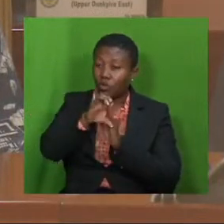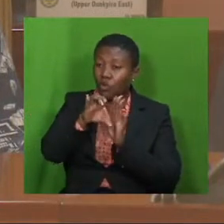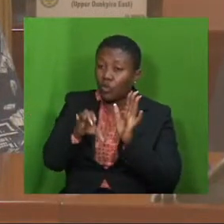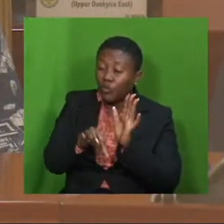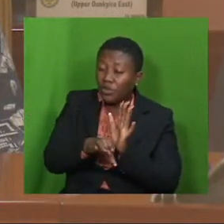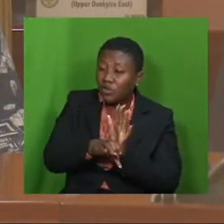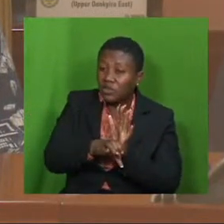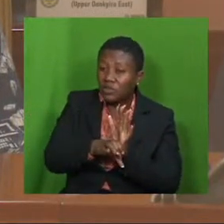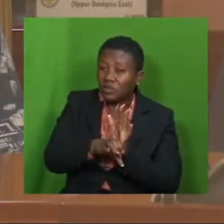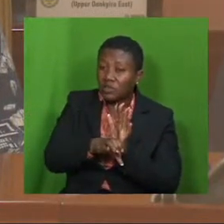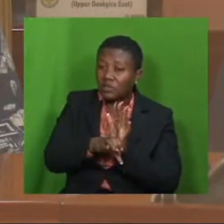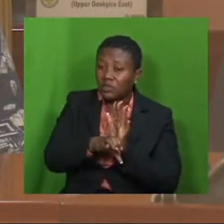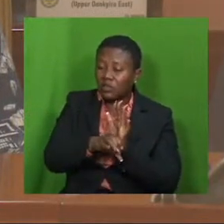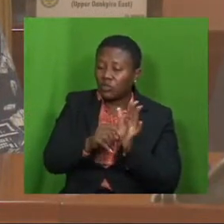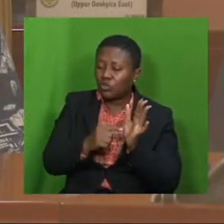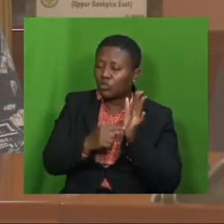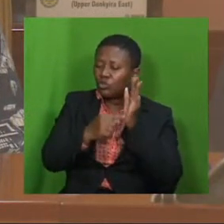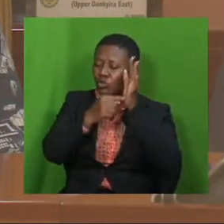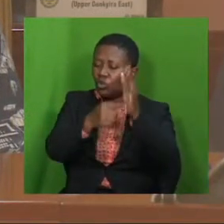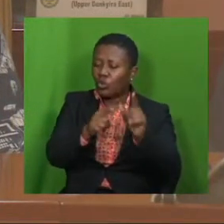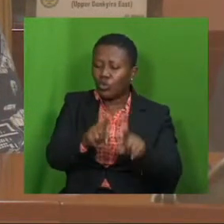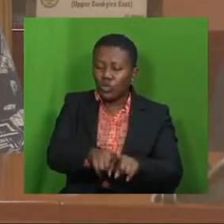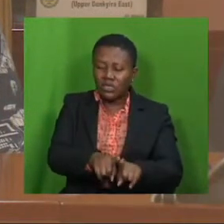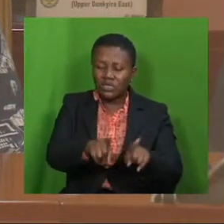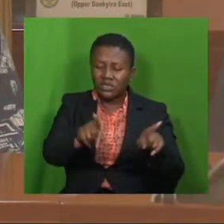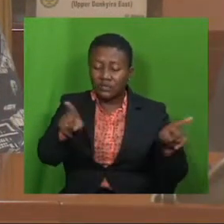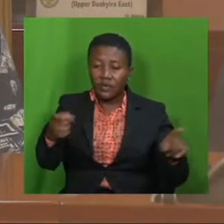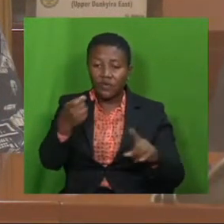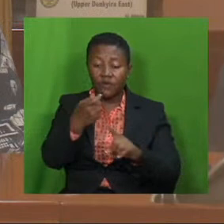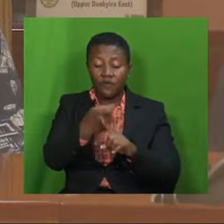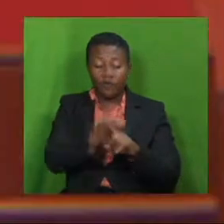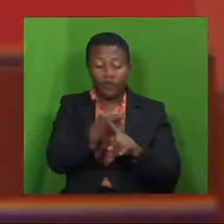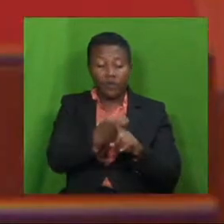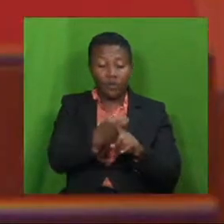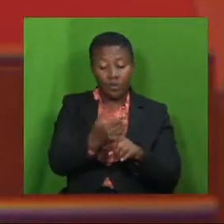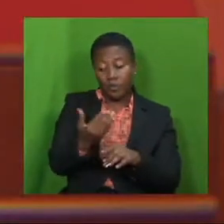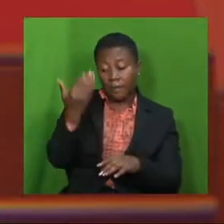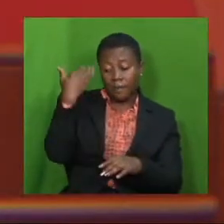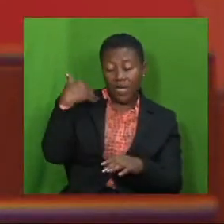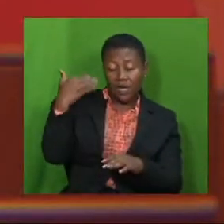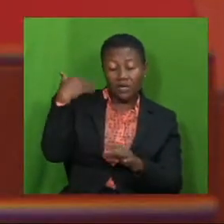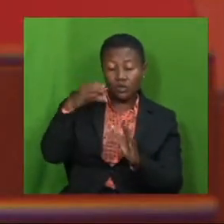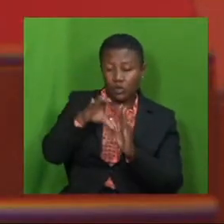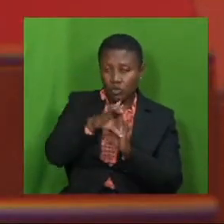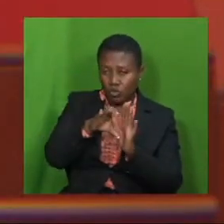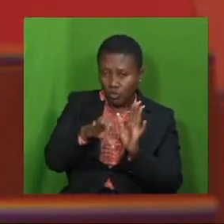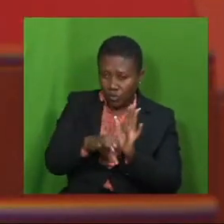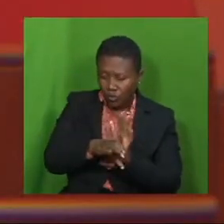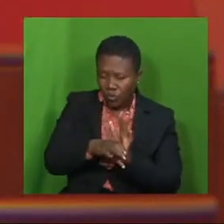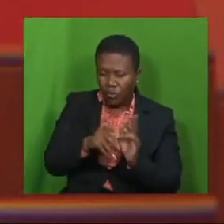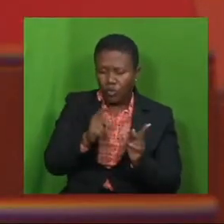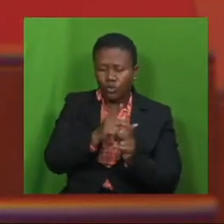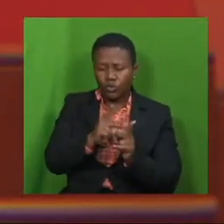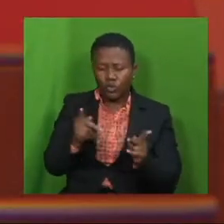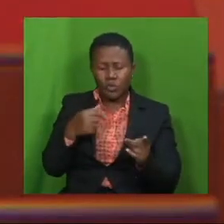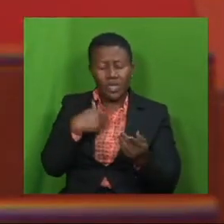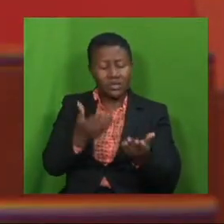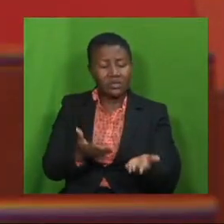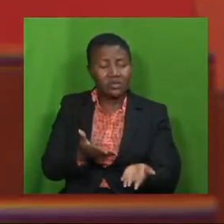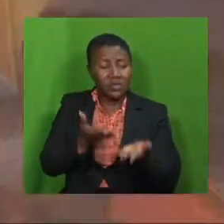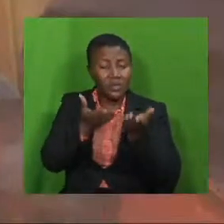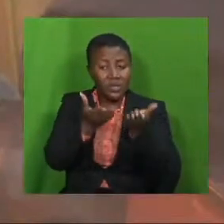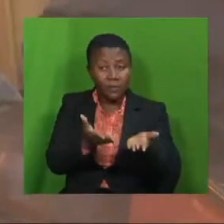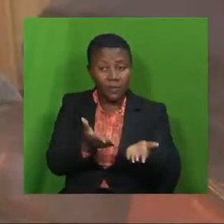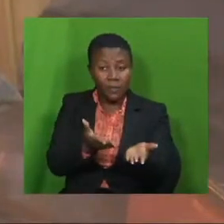differ from the previous computation. I therefore submit with all humility